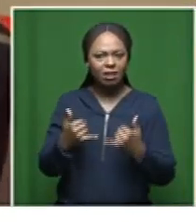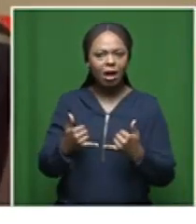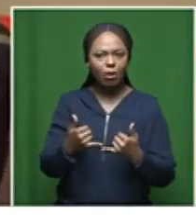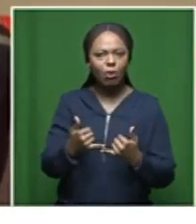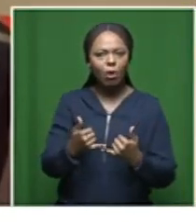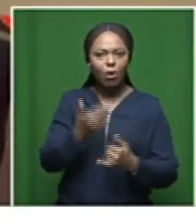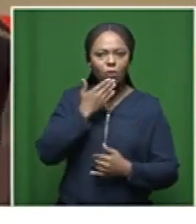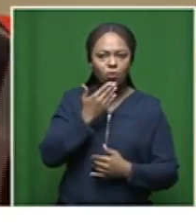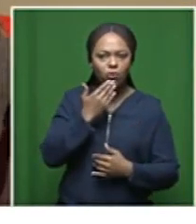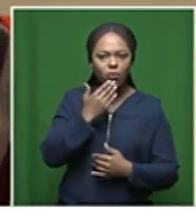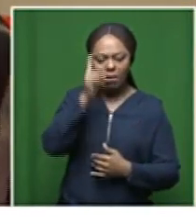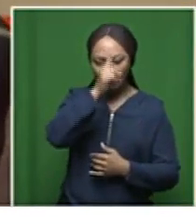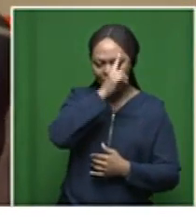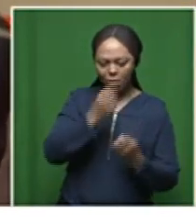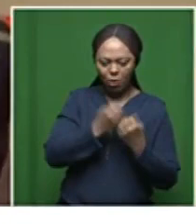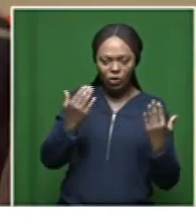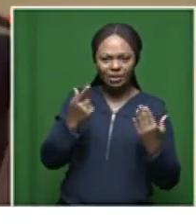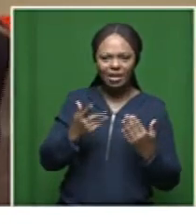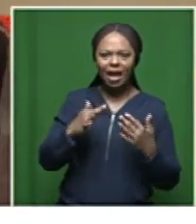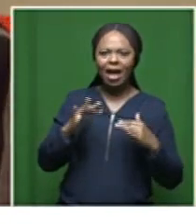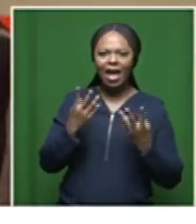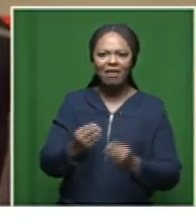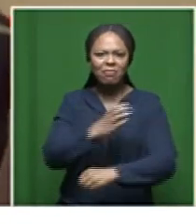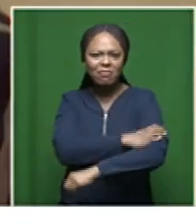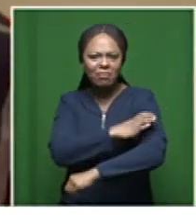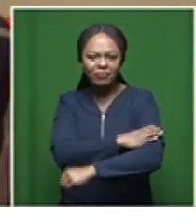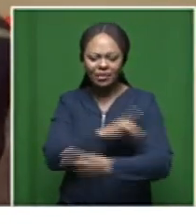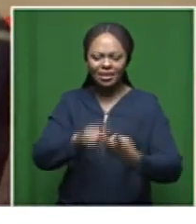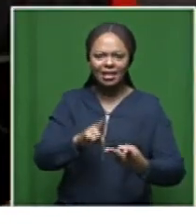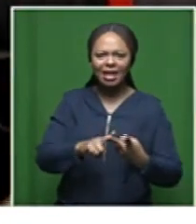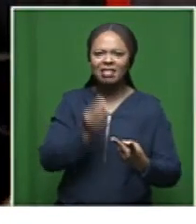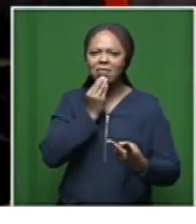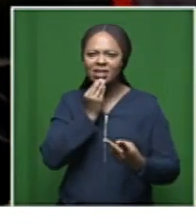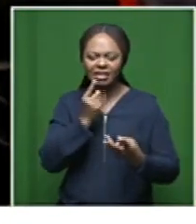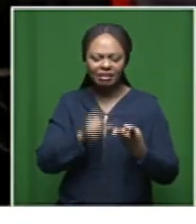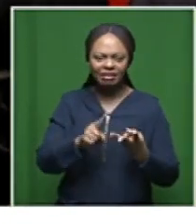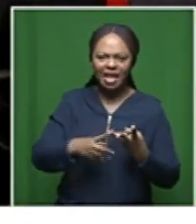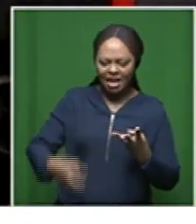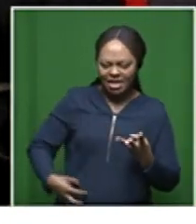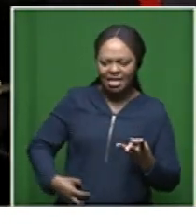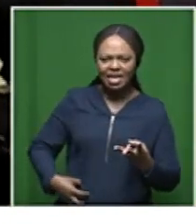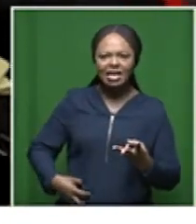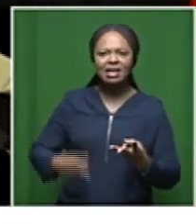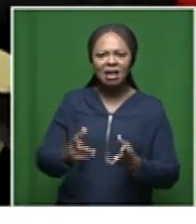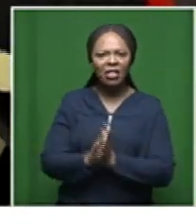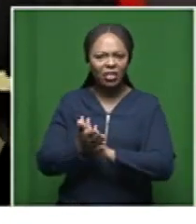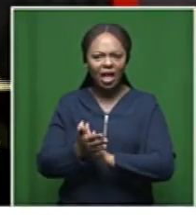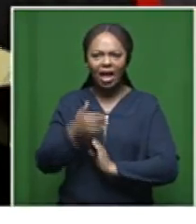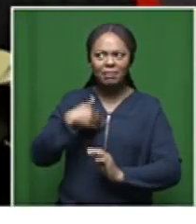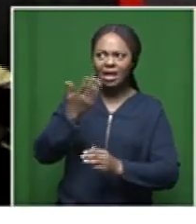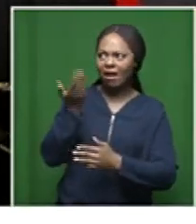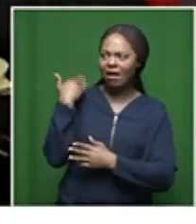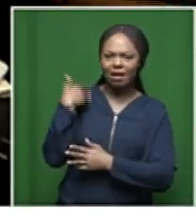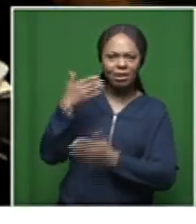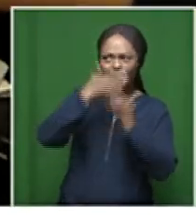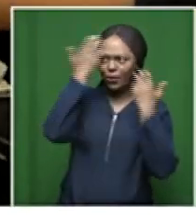the most, right? That is living with high blood pressure, with diabetes, with kidney failure. I didn't even know that when you donate blood, there are